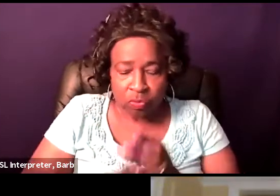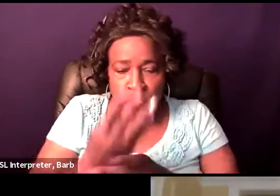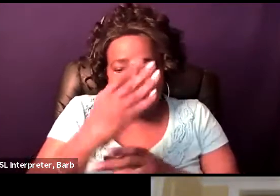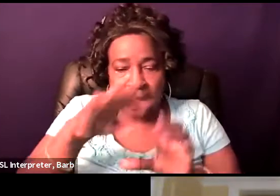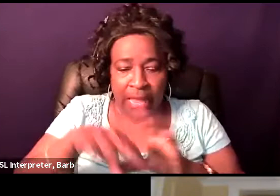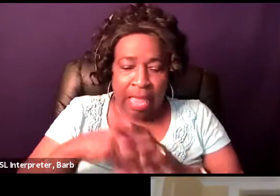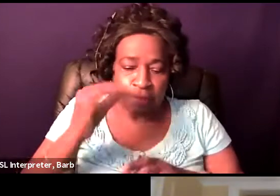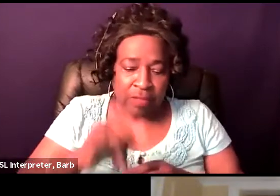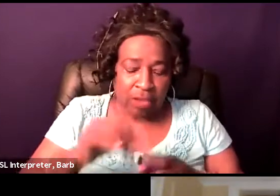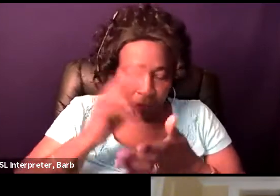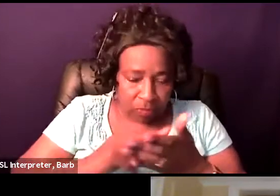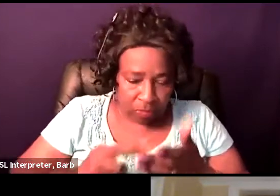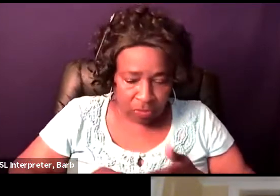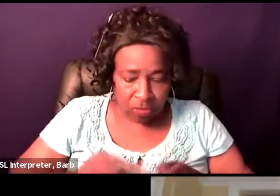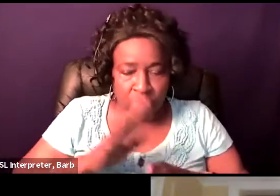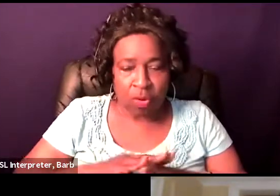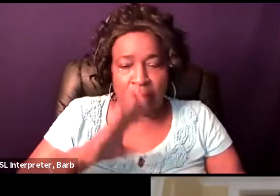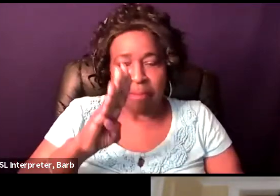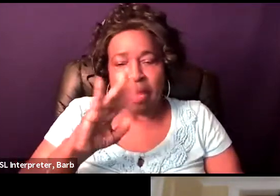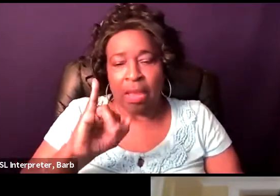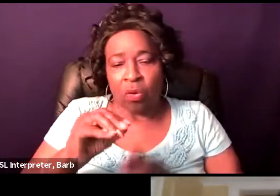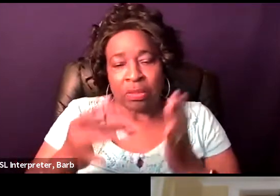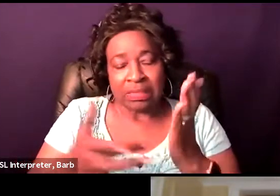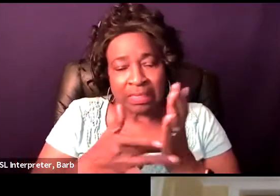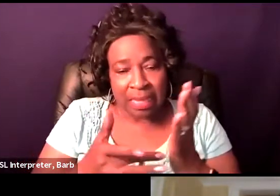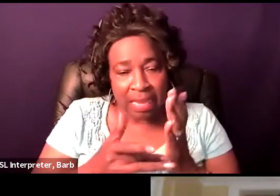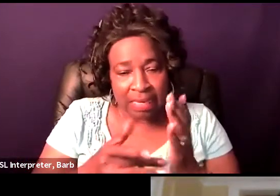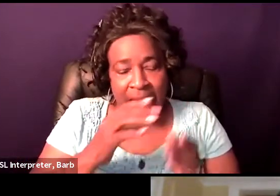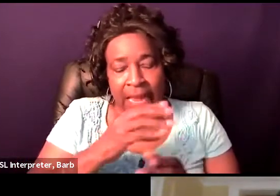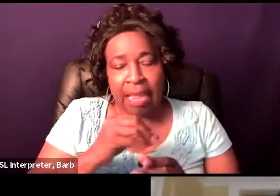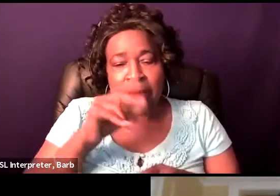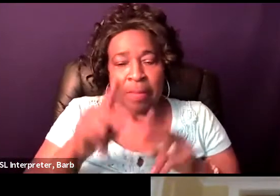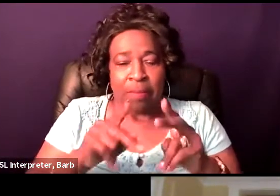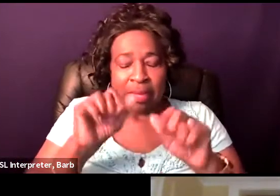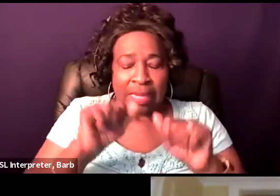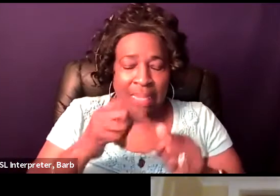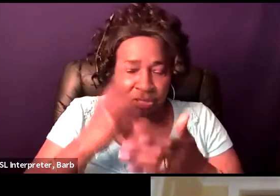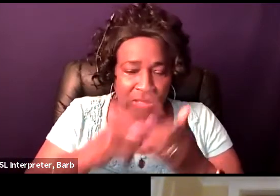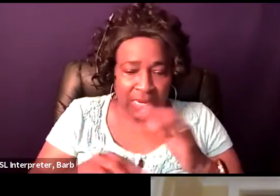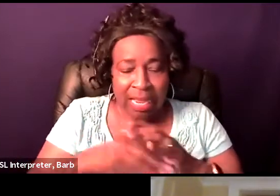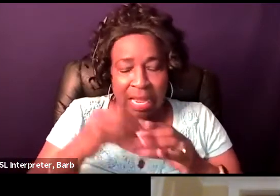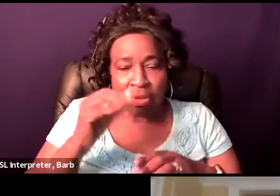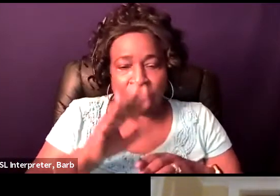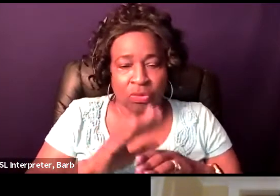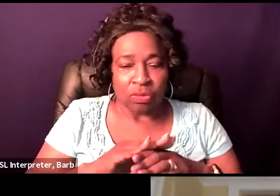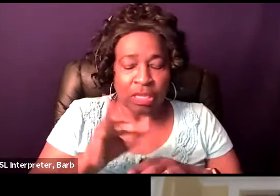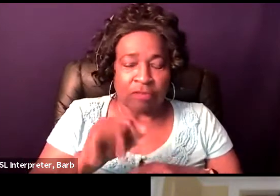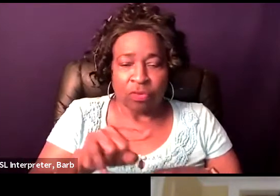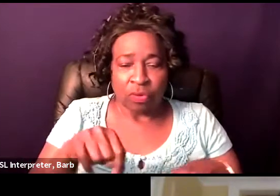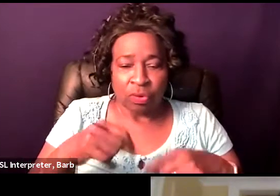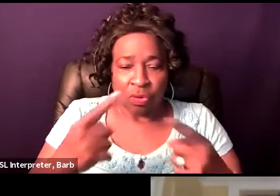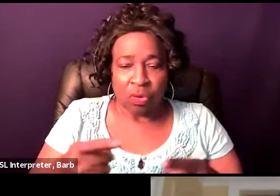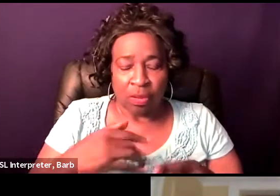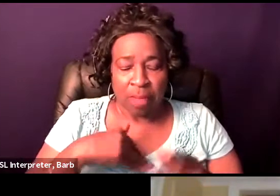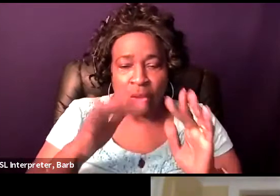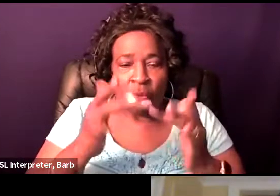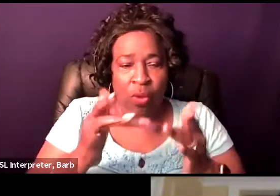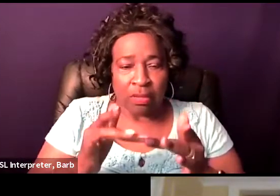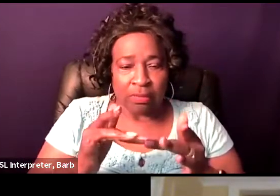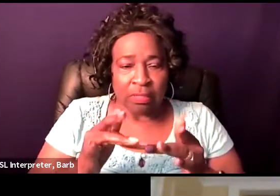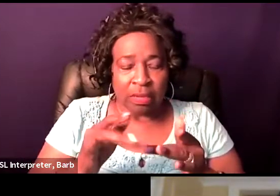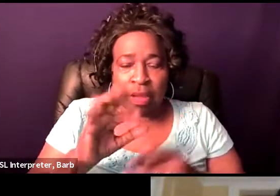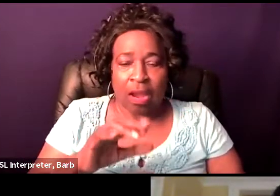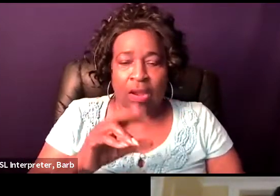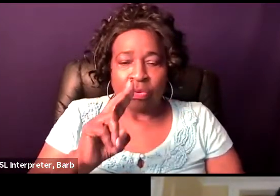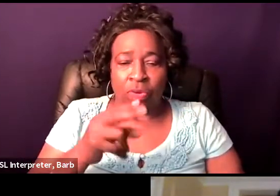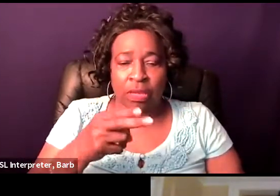on biotechnology, and this, and people can check it out. If you go to my website,